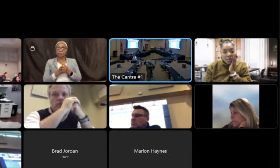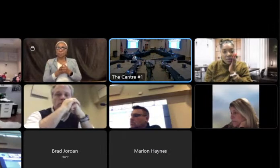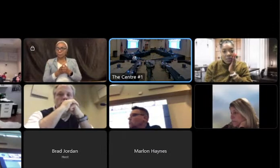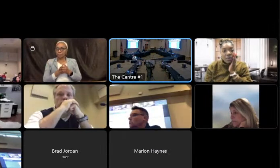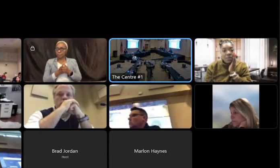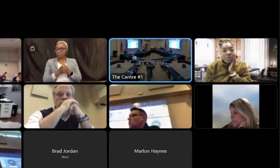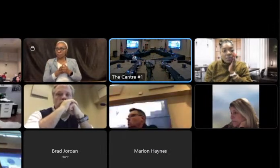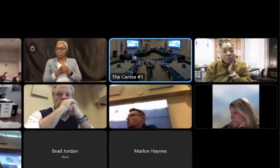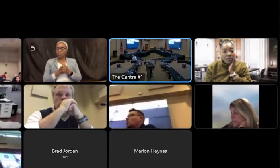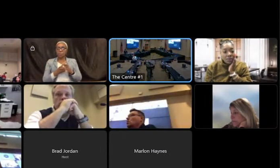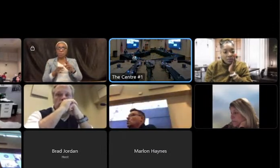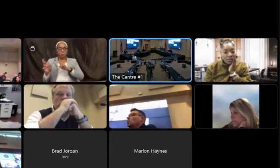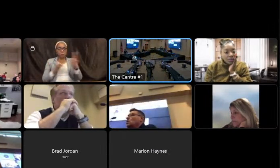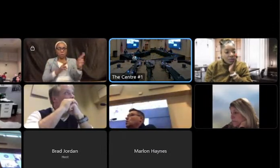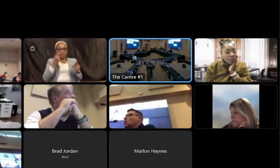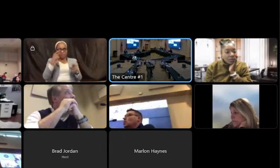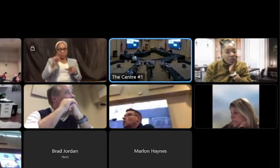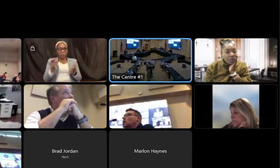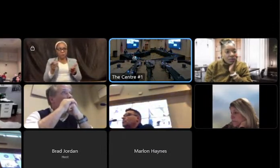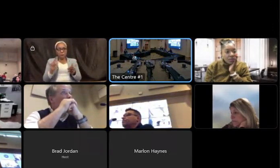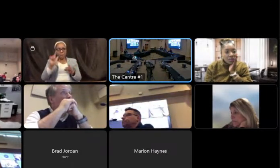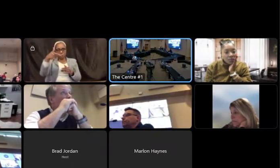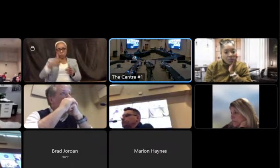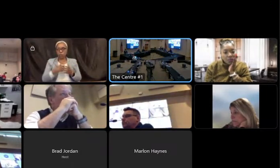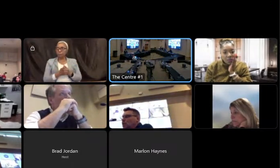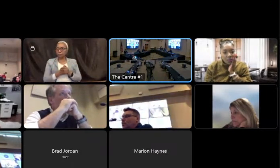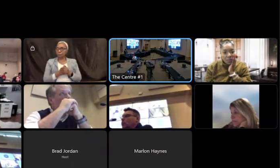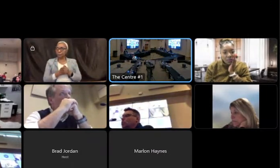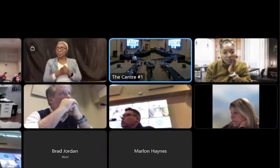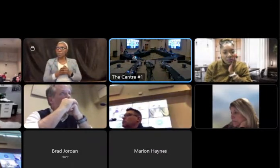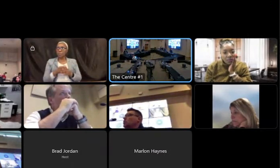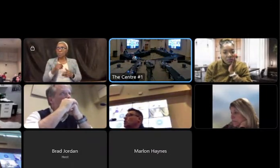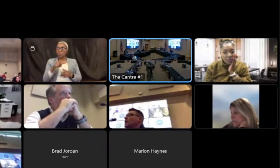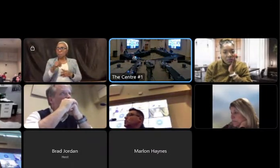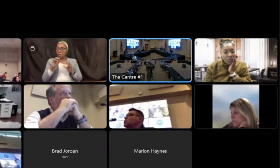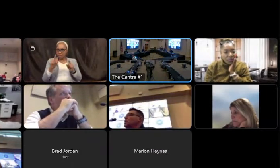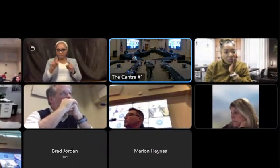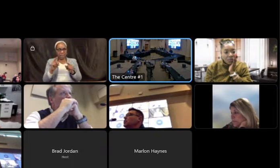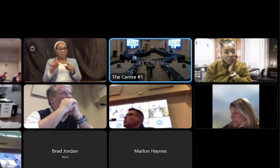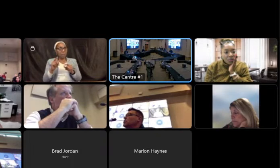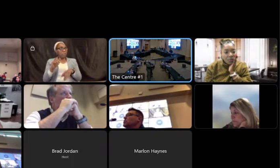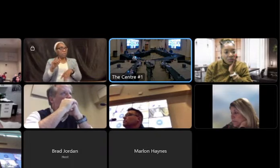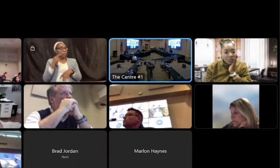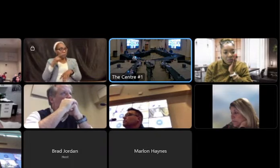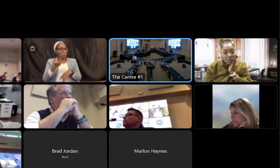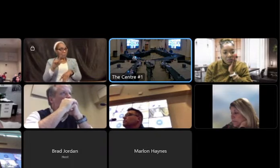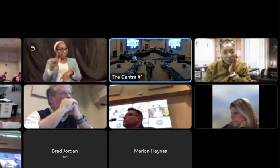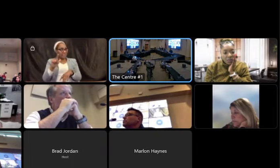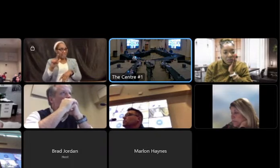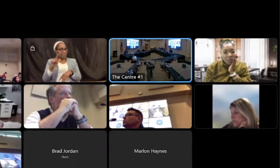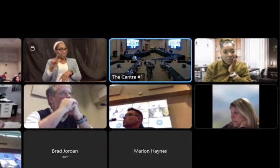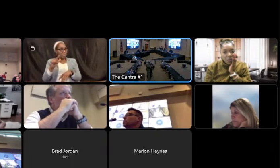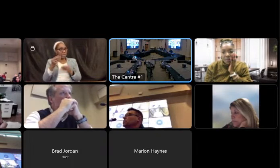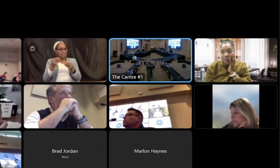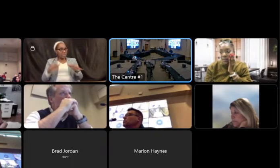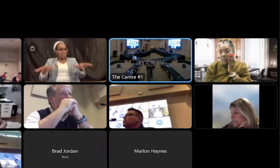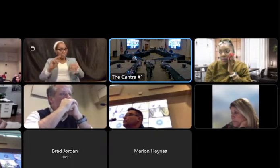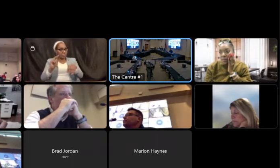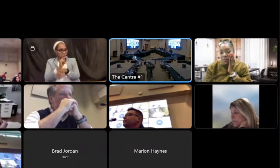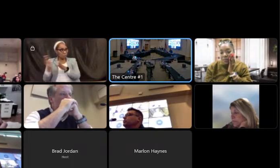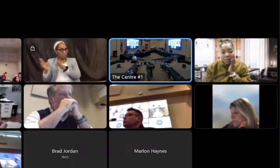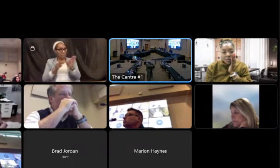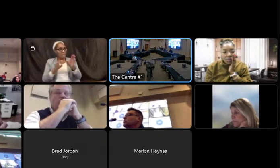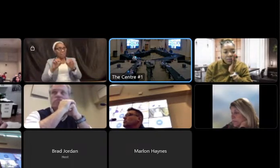Ready for a motion? Yeah, Jamie, we're doing this on the land use plan first. Yes, always, just